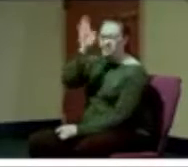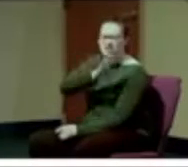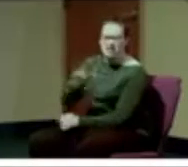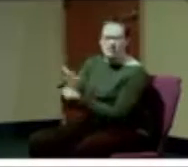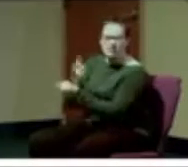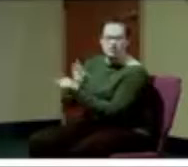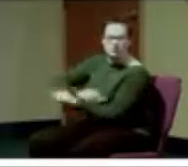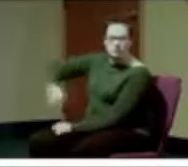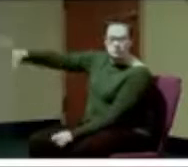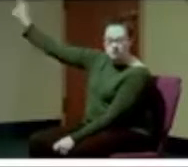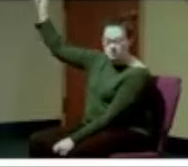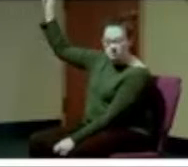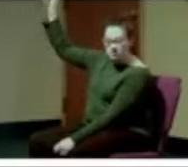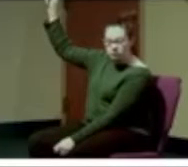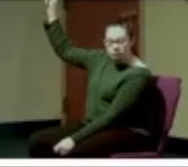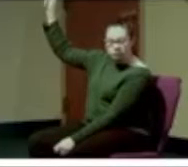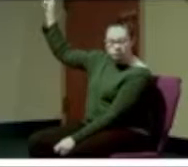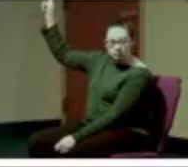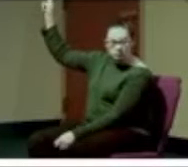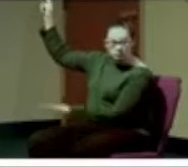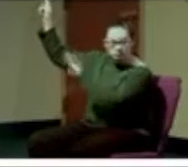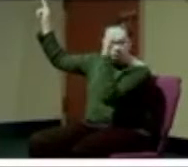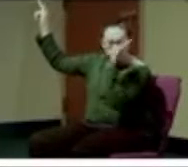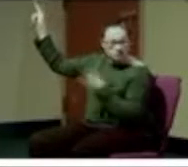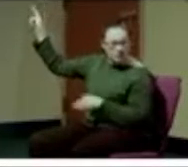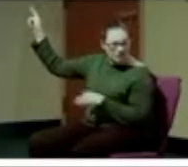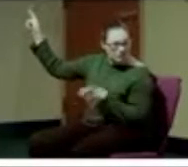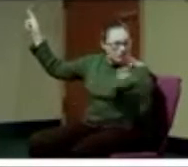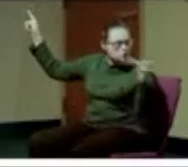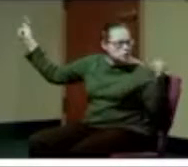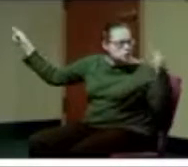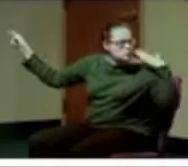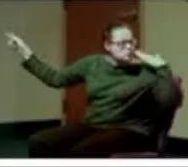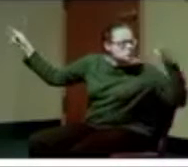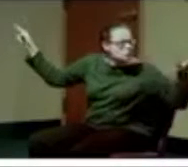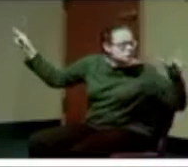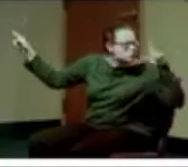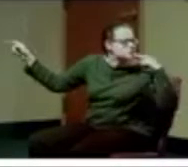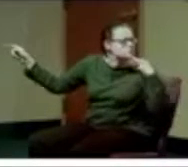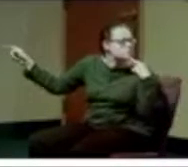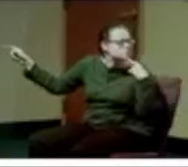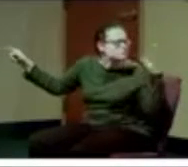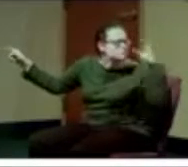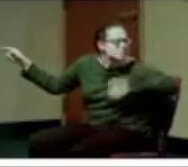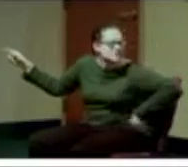before in your life? Come on. Come on. Yeah. You don't know what you have missed out on.